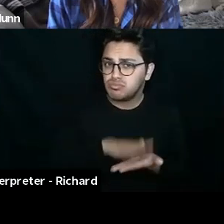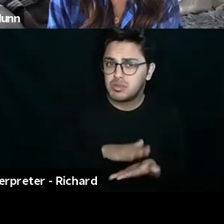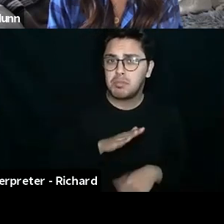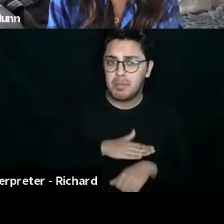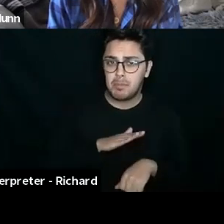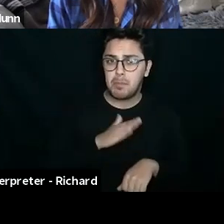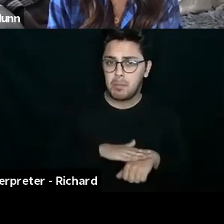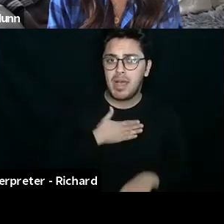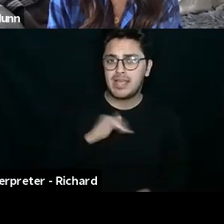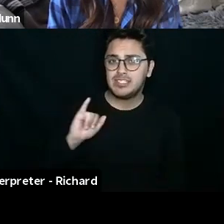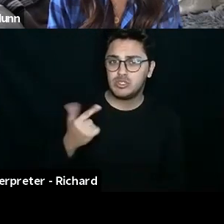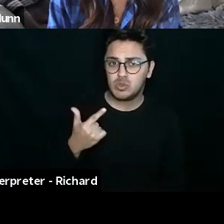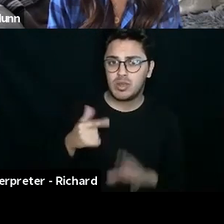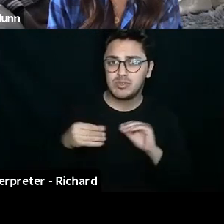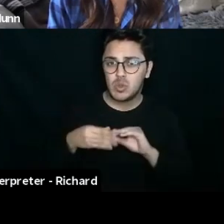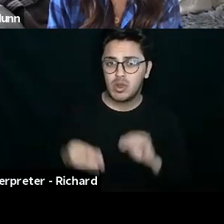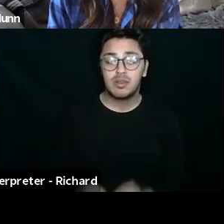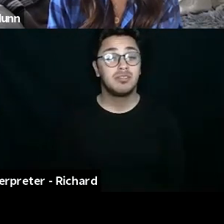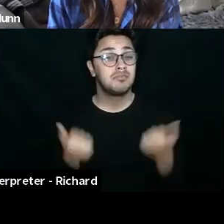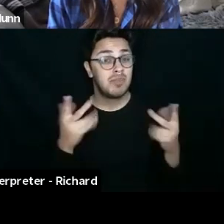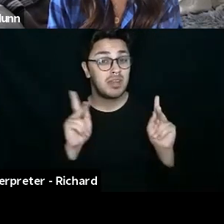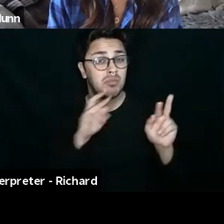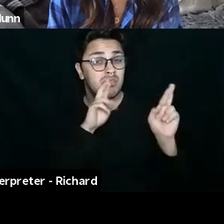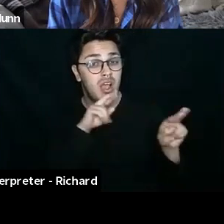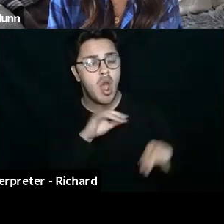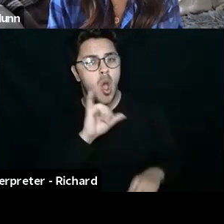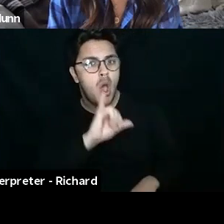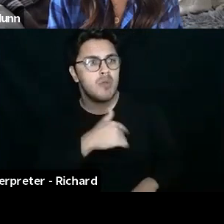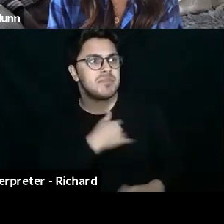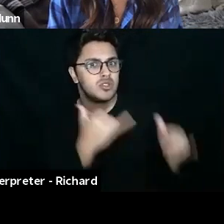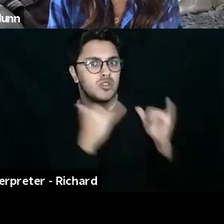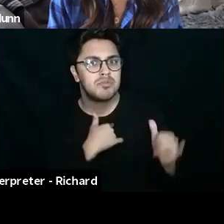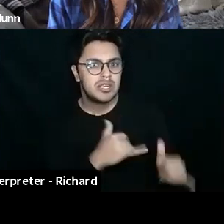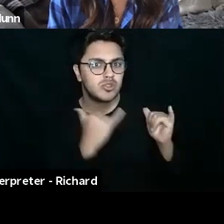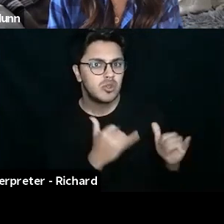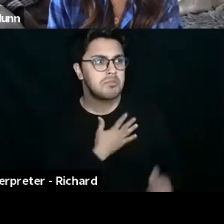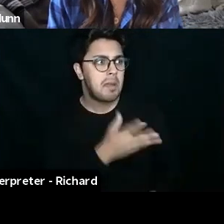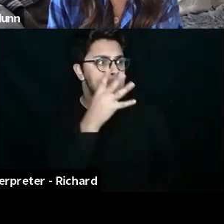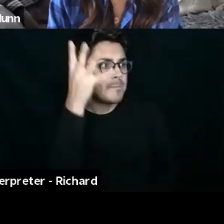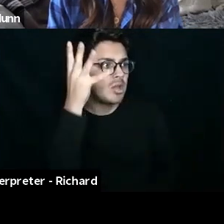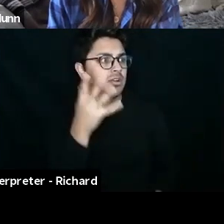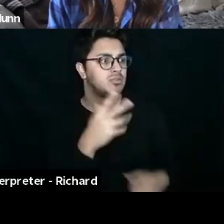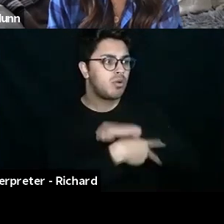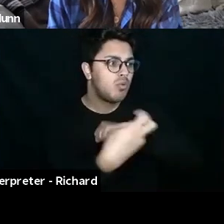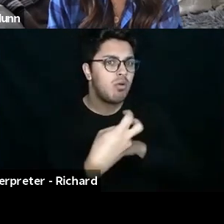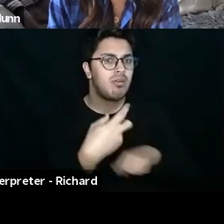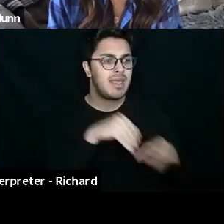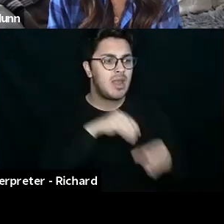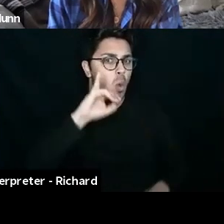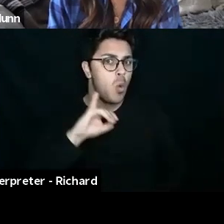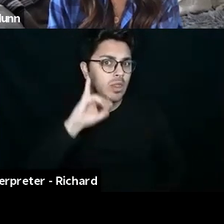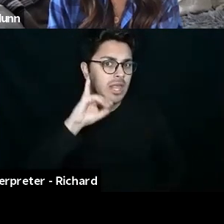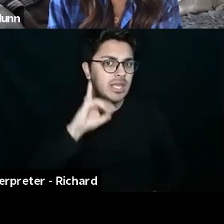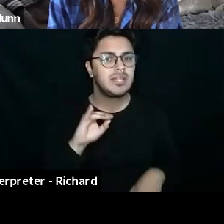story. And so many people then said, oh my God, that was me too. My parents were also robbed in Oakland